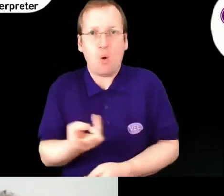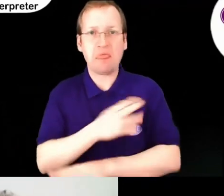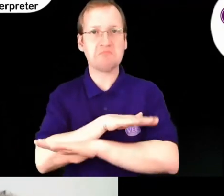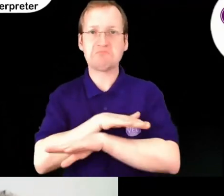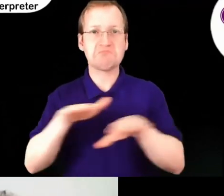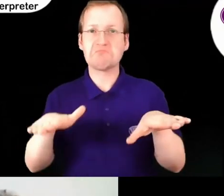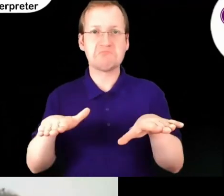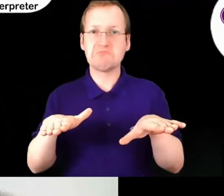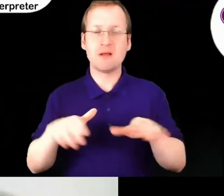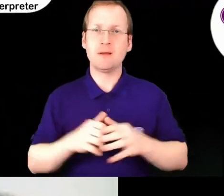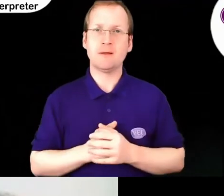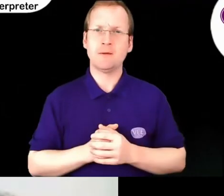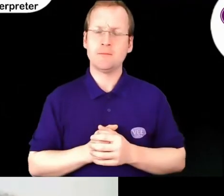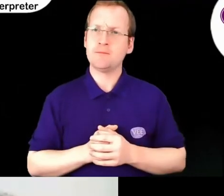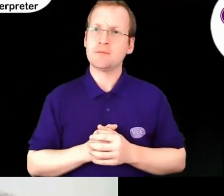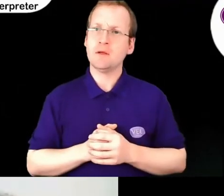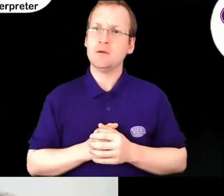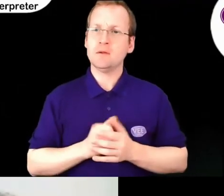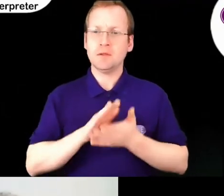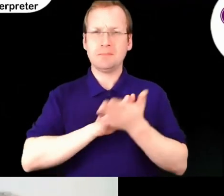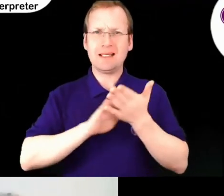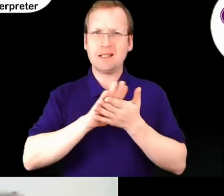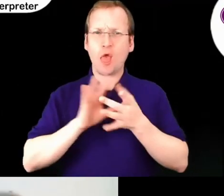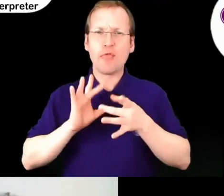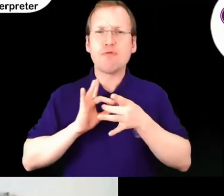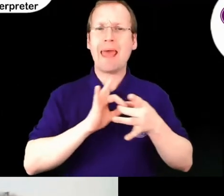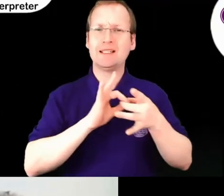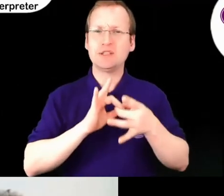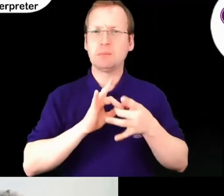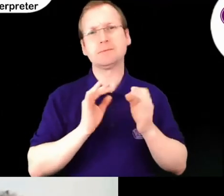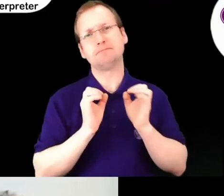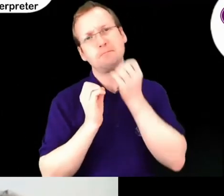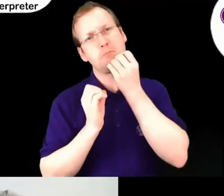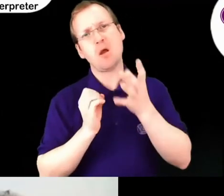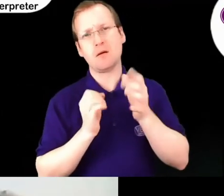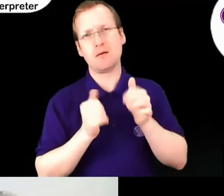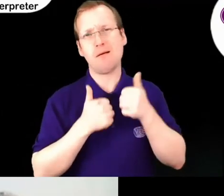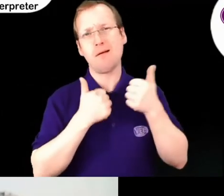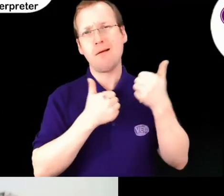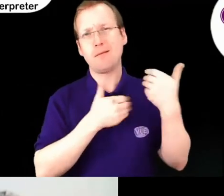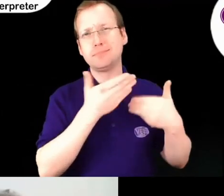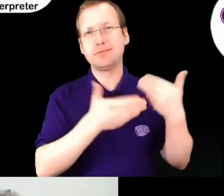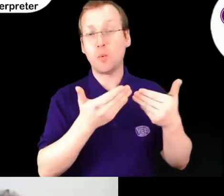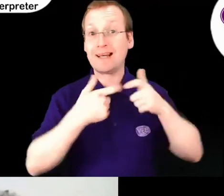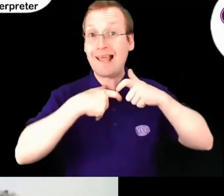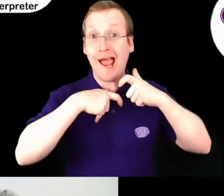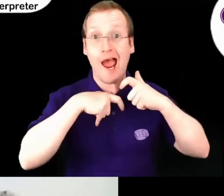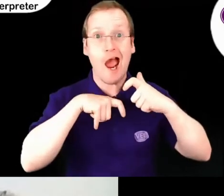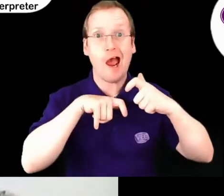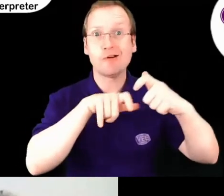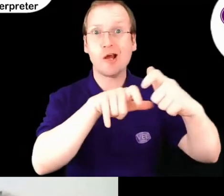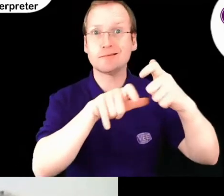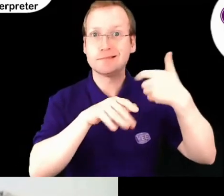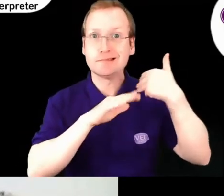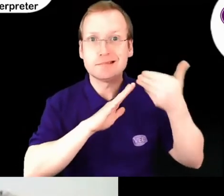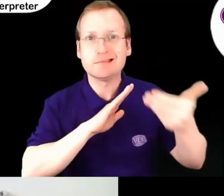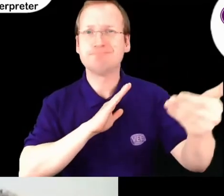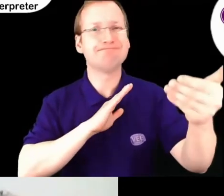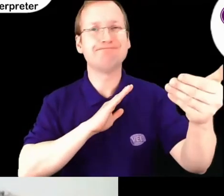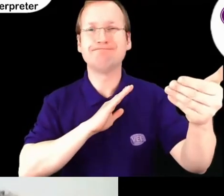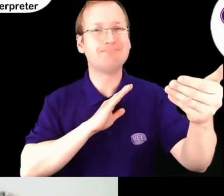And the relationship was not at its best then. I don't know that we would have gone on for all that much longer, but I thought it was